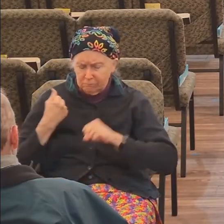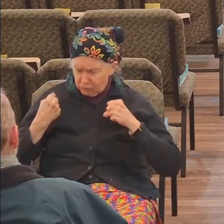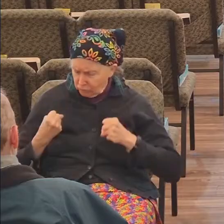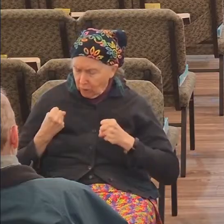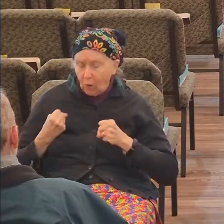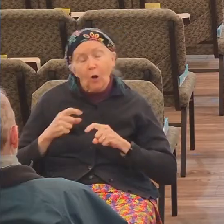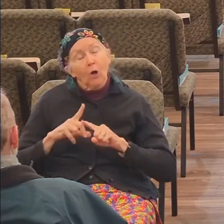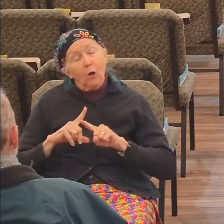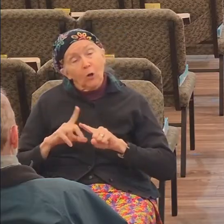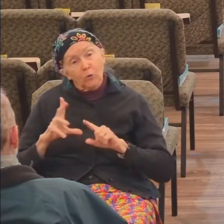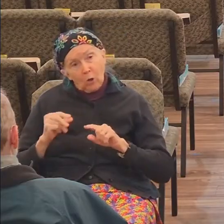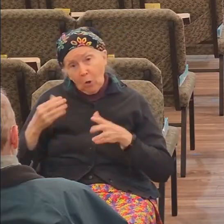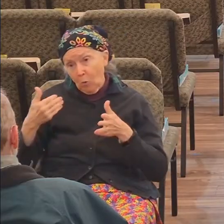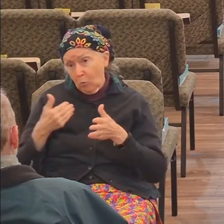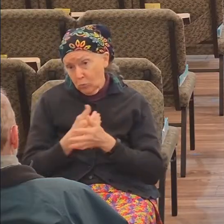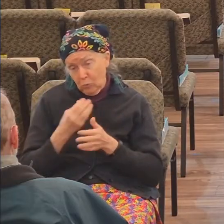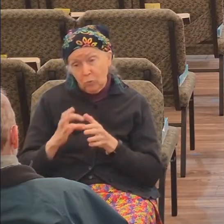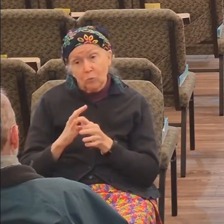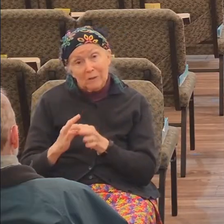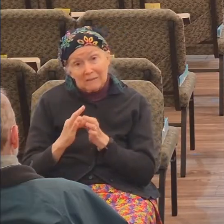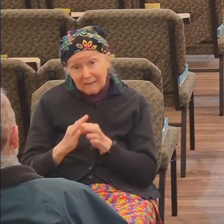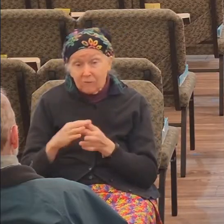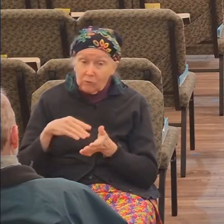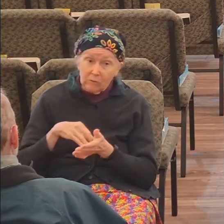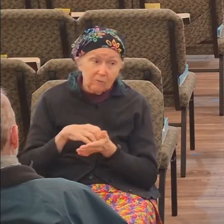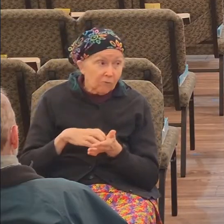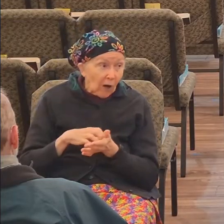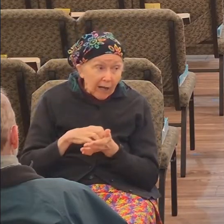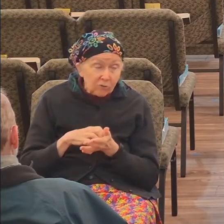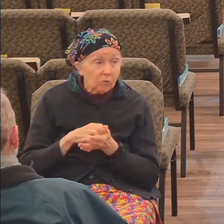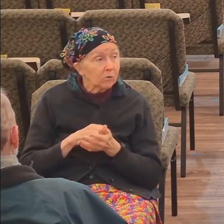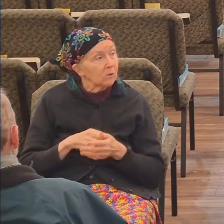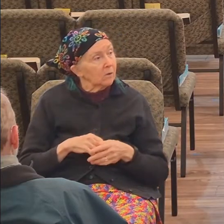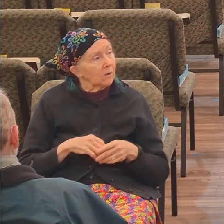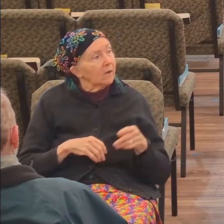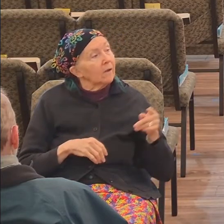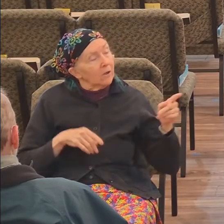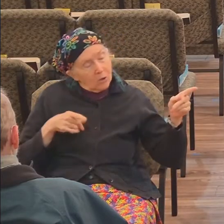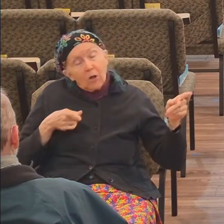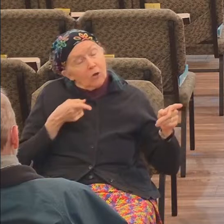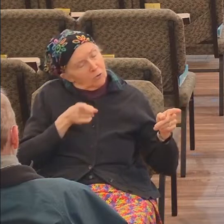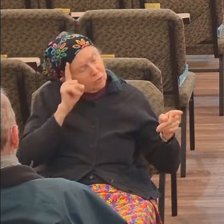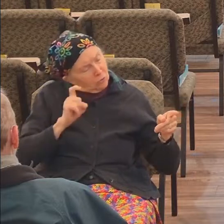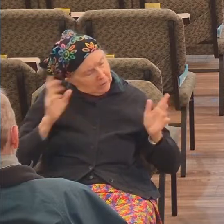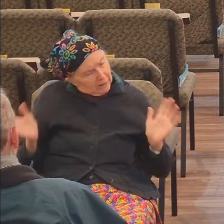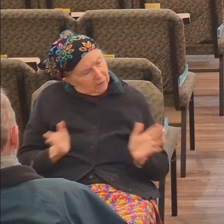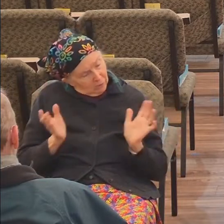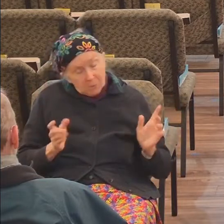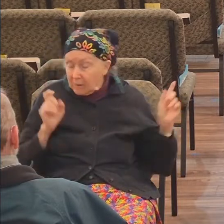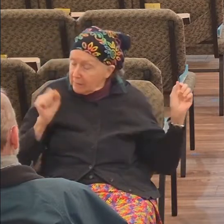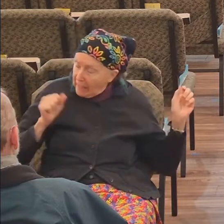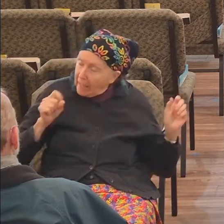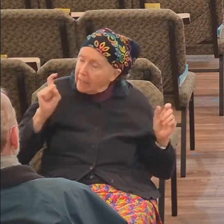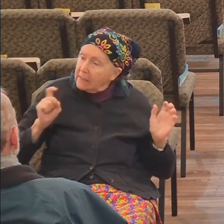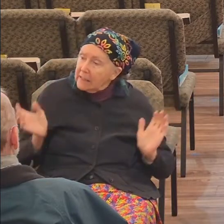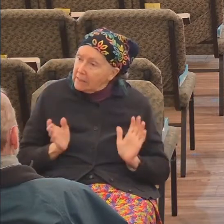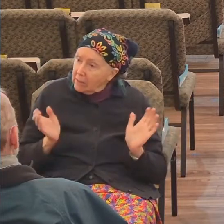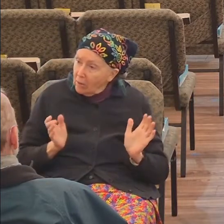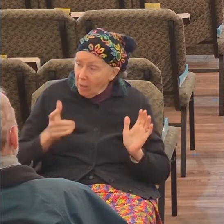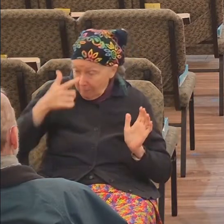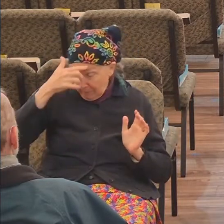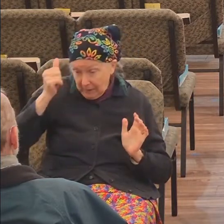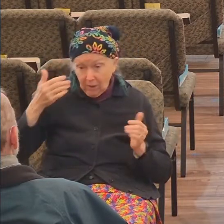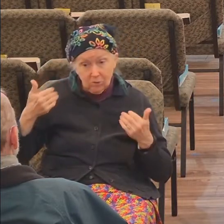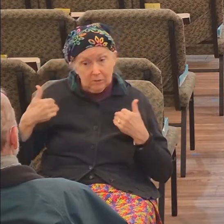No, they're fragile. They can be fragile, right? Yeah, and you need encouragement. And one of the reasons why they need encouragement is because there was pressure coming